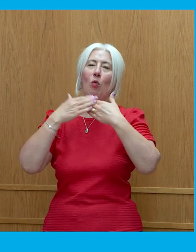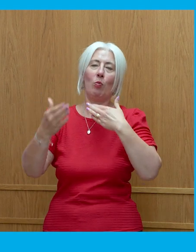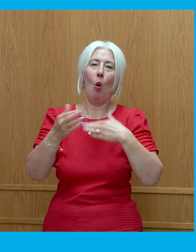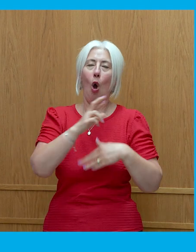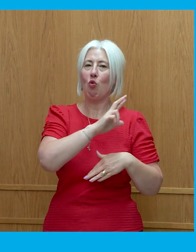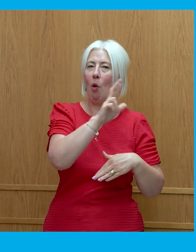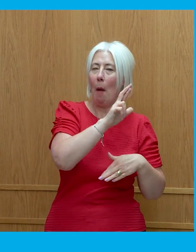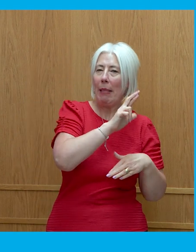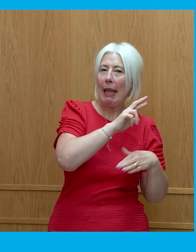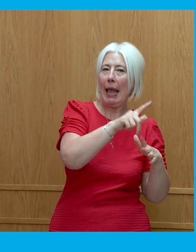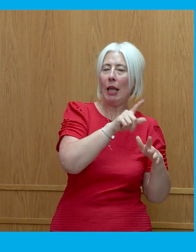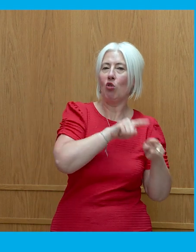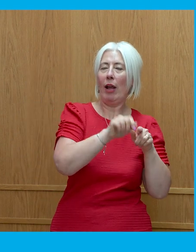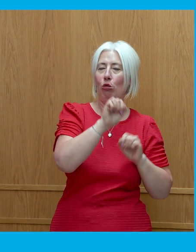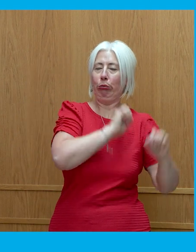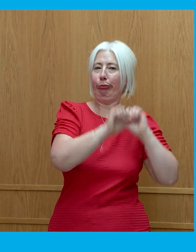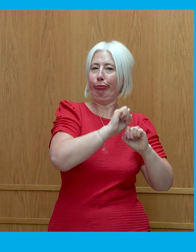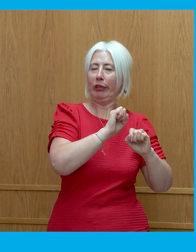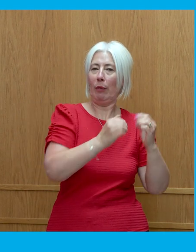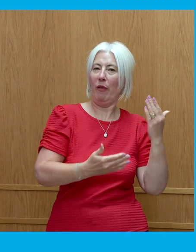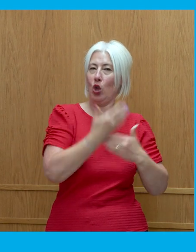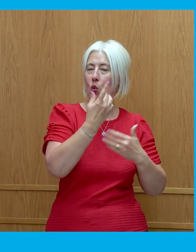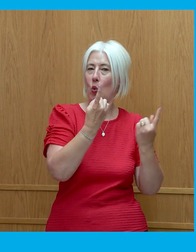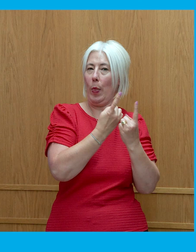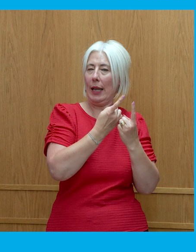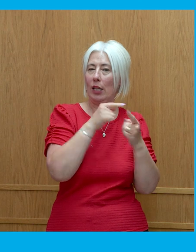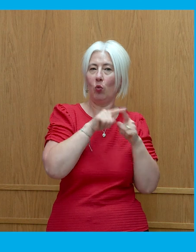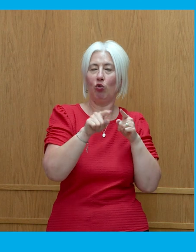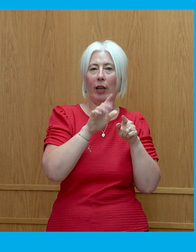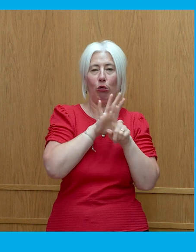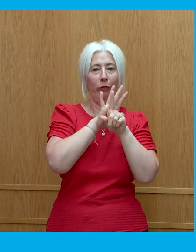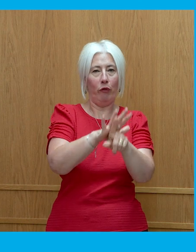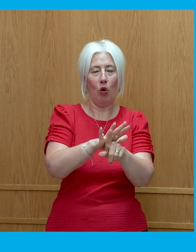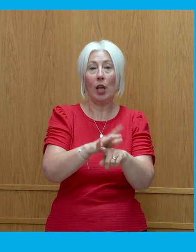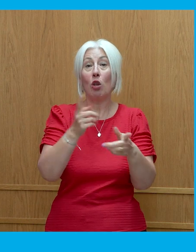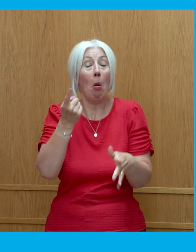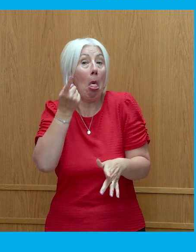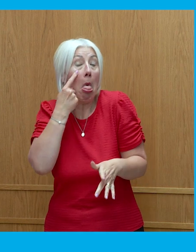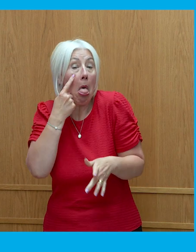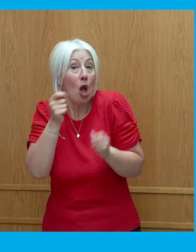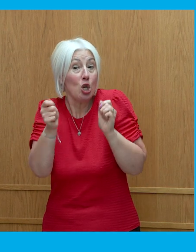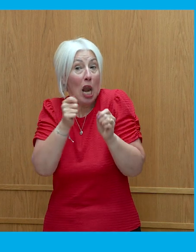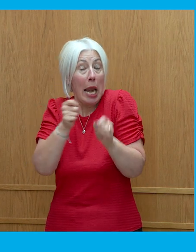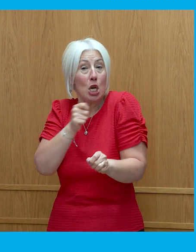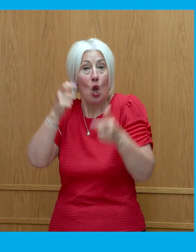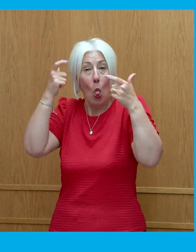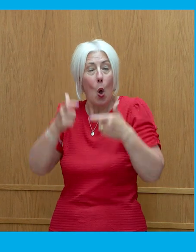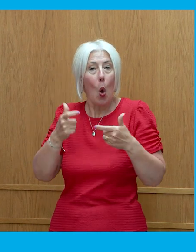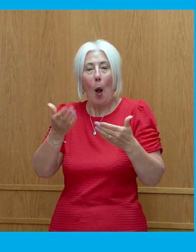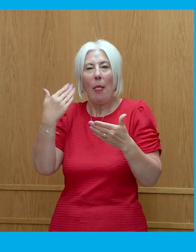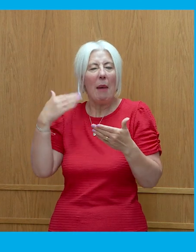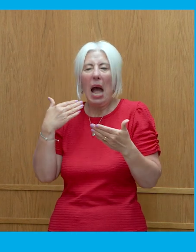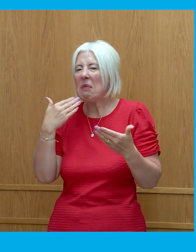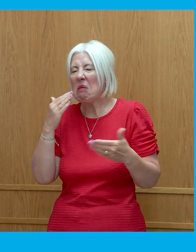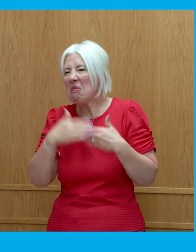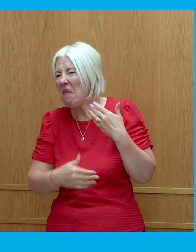and resisting some of the New Deal stuff he was trying to push through. So we've had attempts at court packing before. It didn't really go anywhere, even